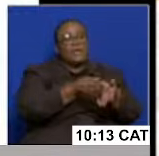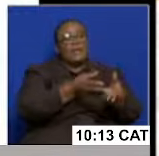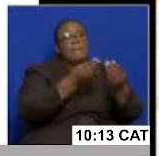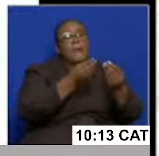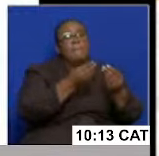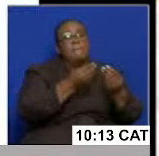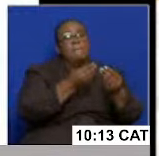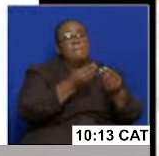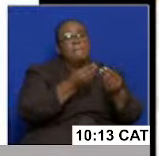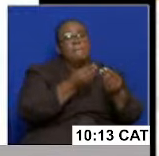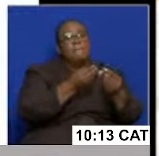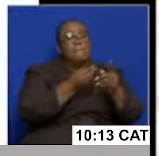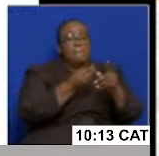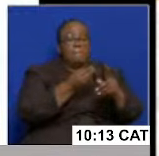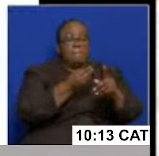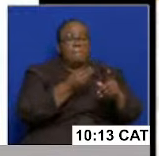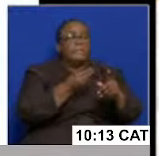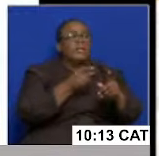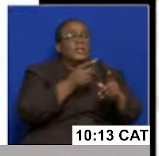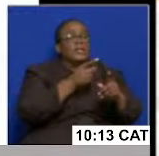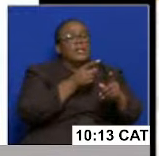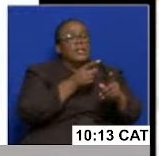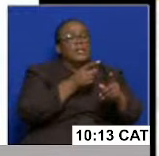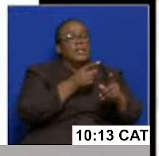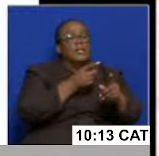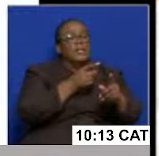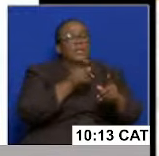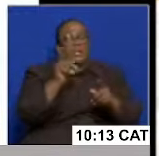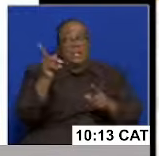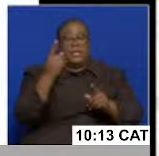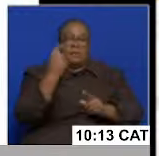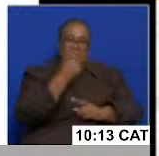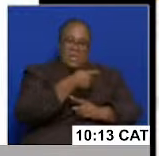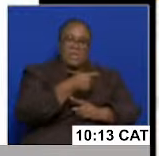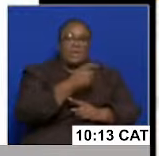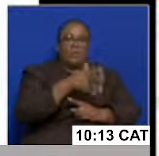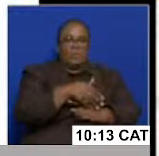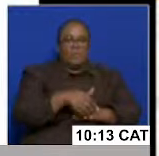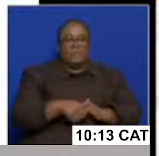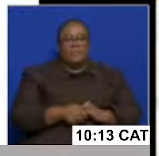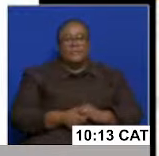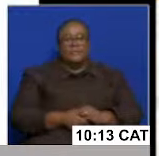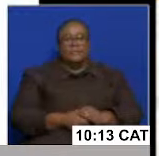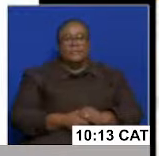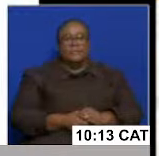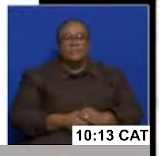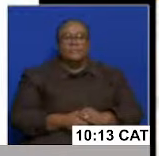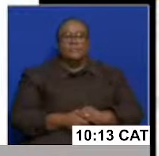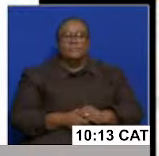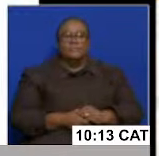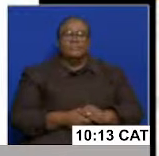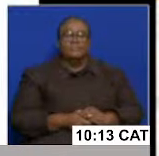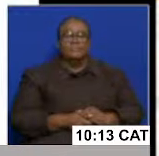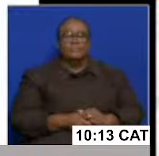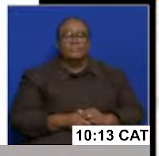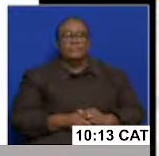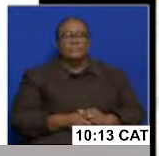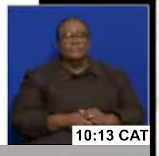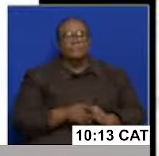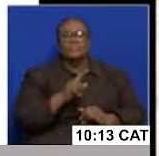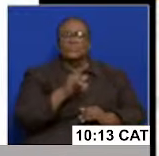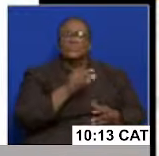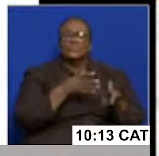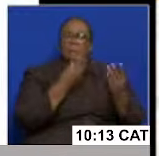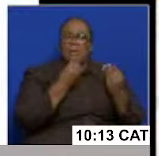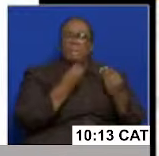was willing to pay for the stones. To get the stones, I think that